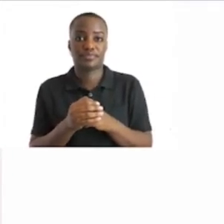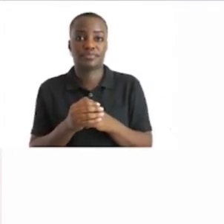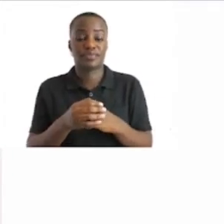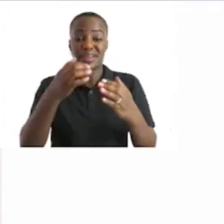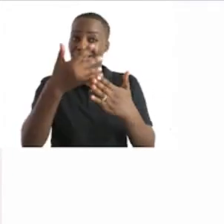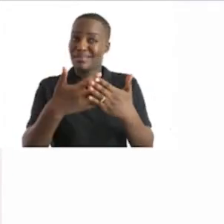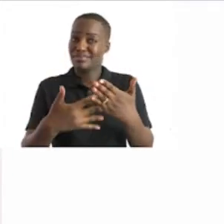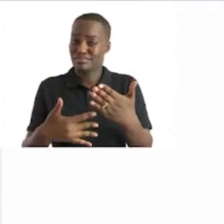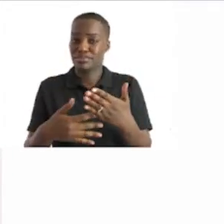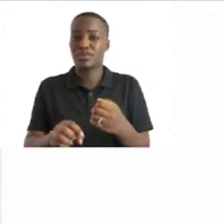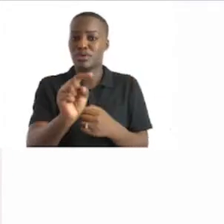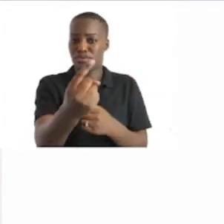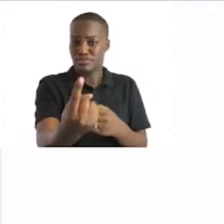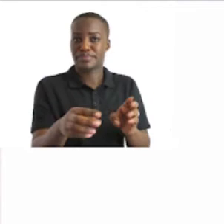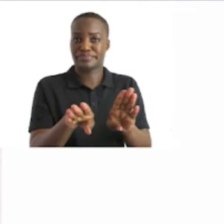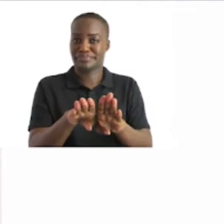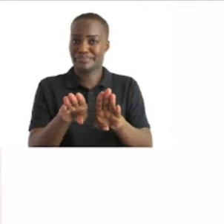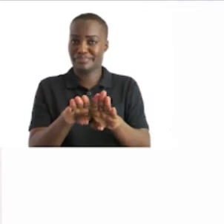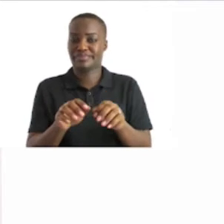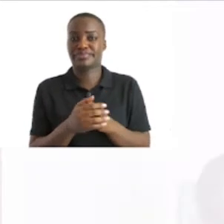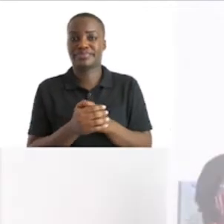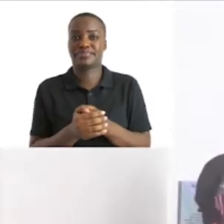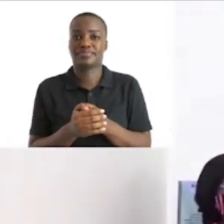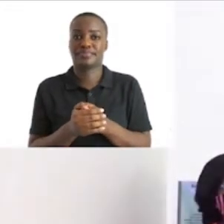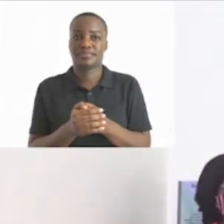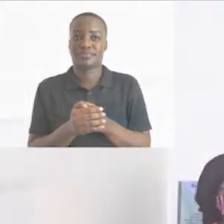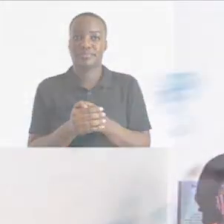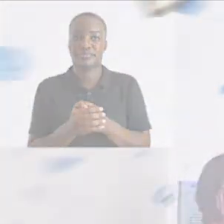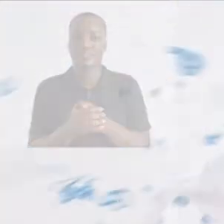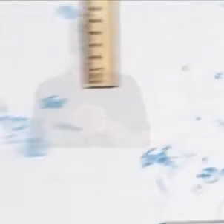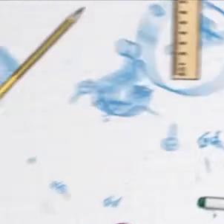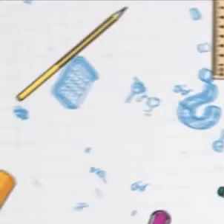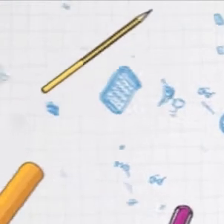these sums you can do by yourselves.